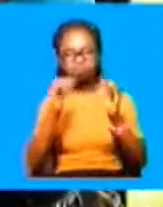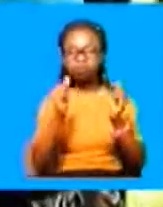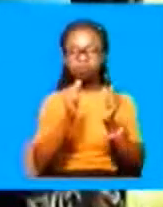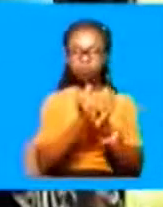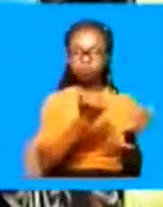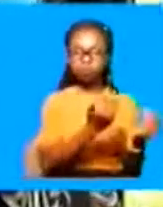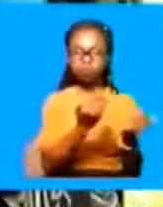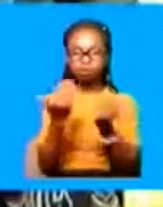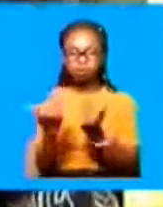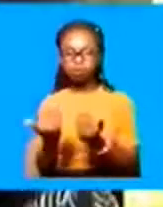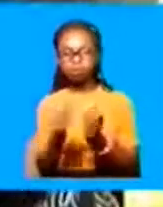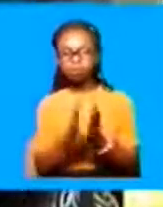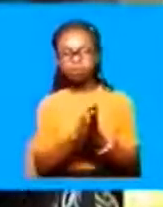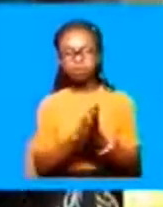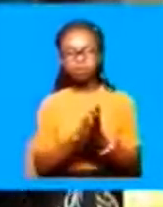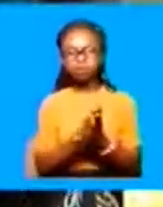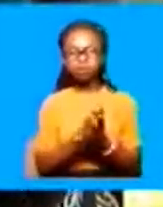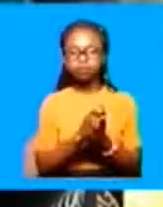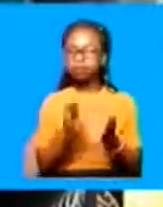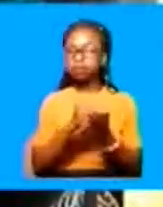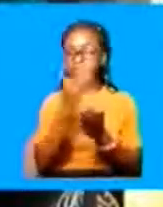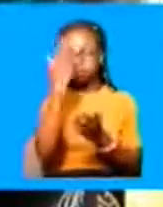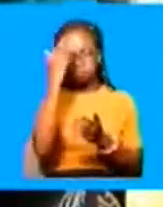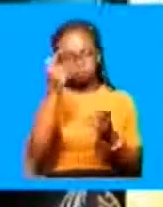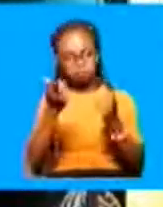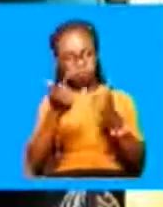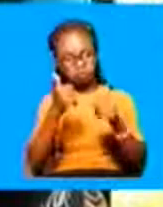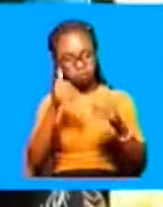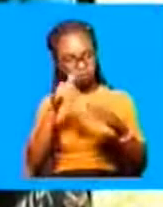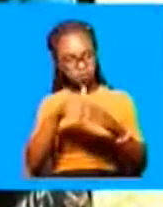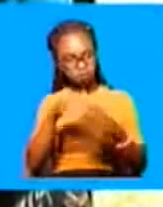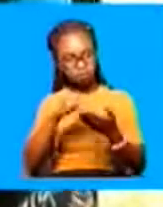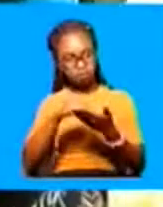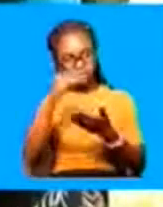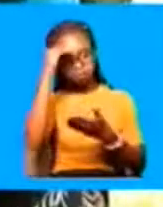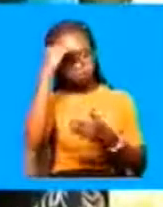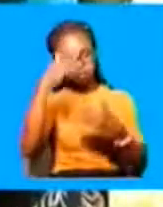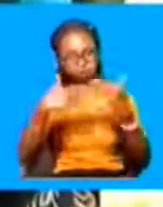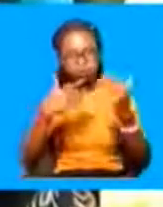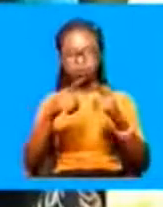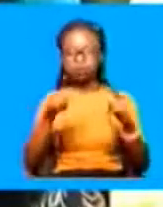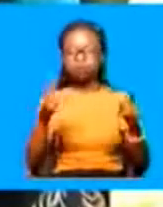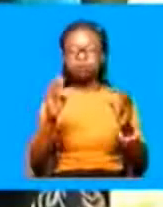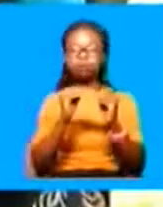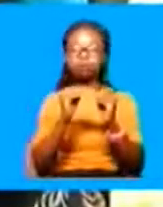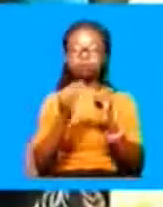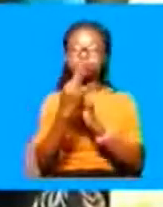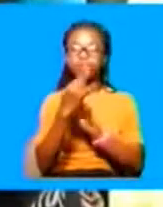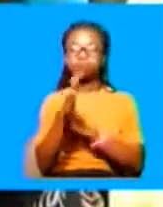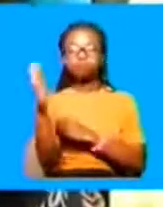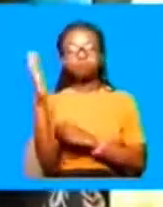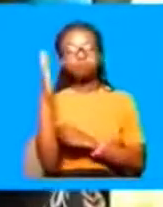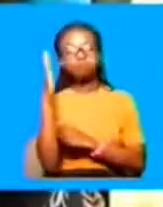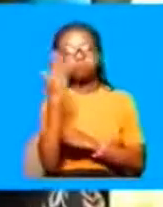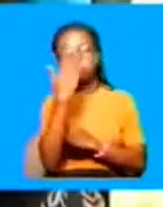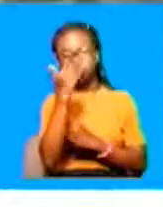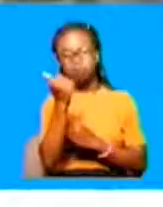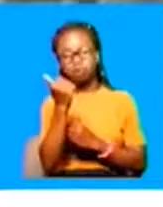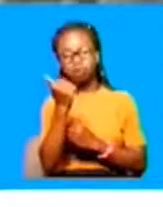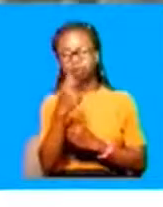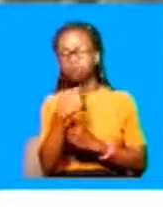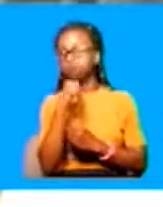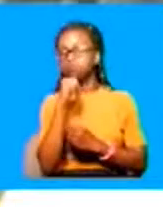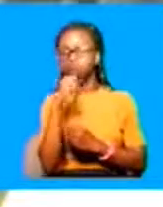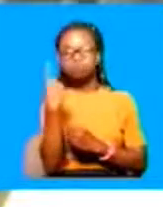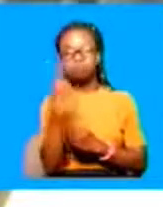the child. So that is why we came in for sign language. Number 3 is security, because this is not just